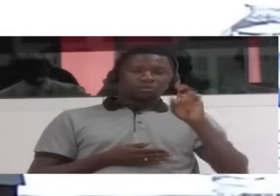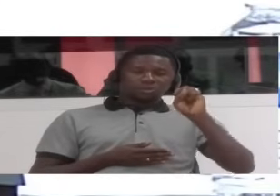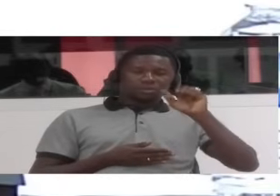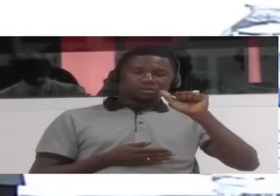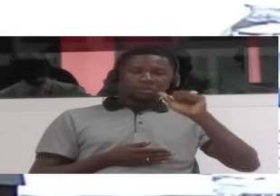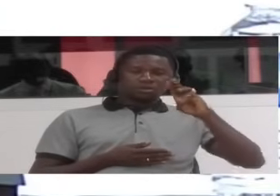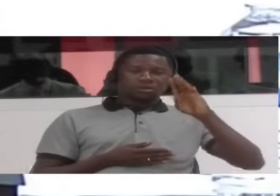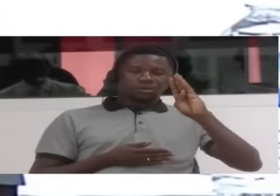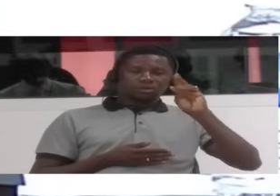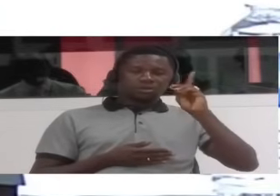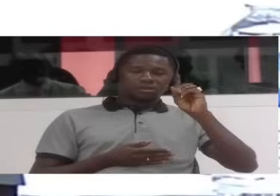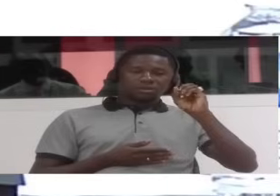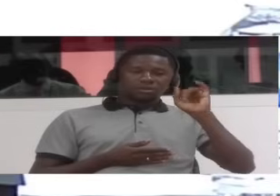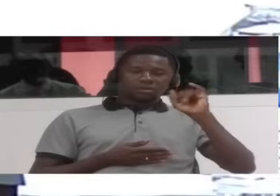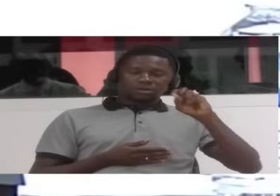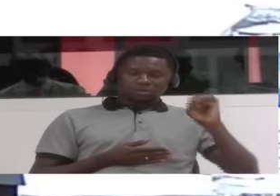it.